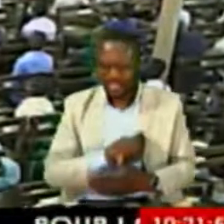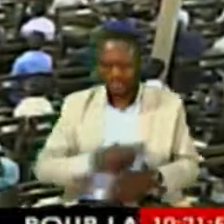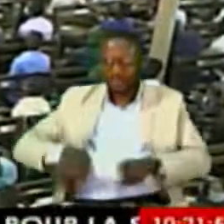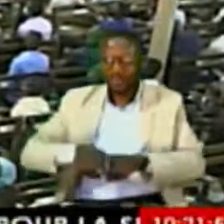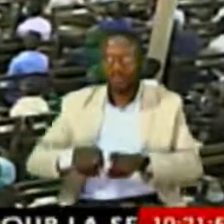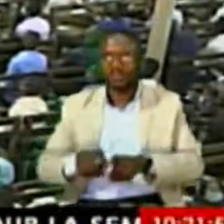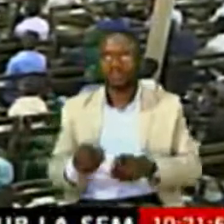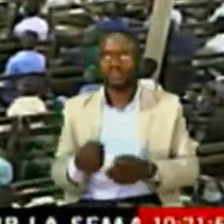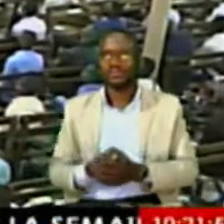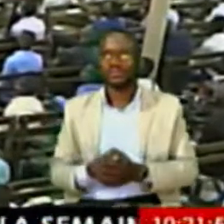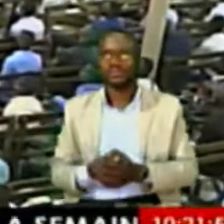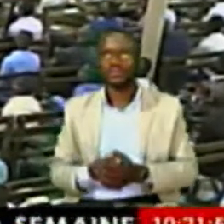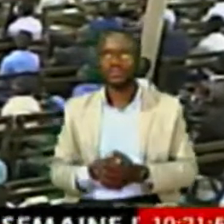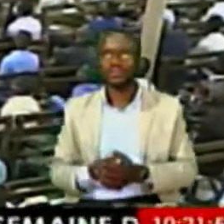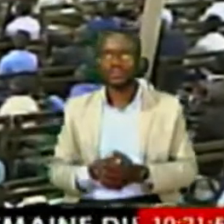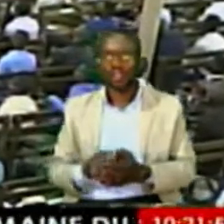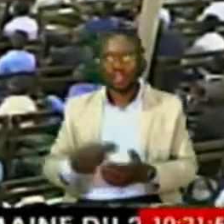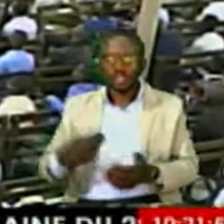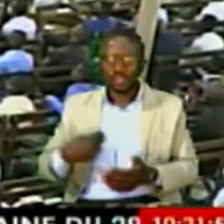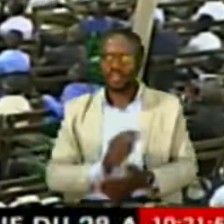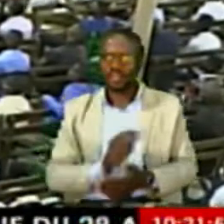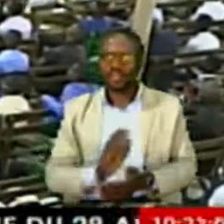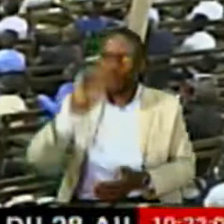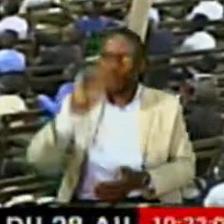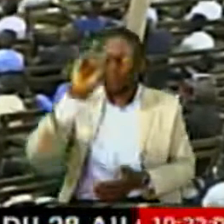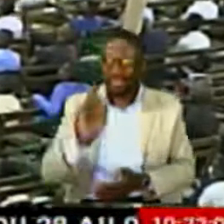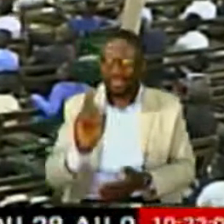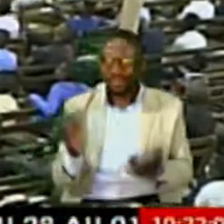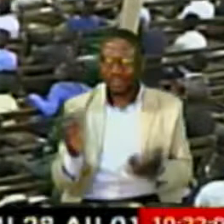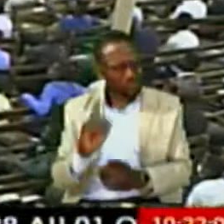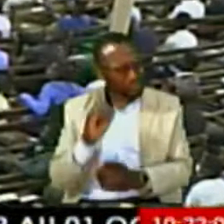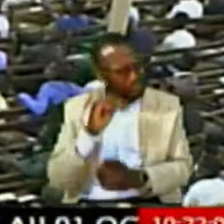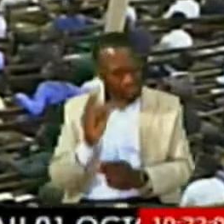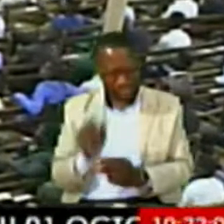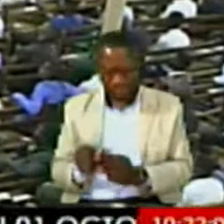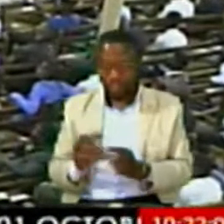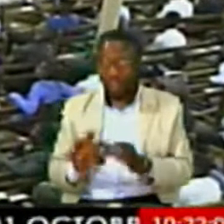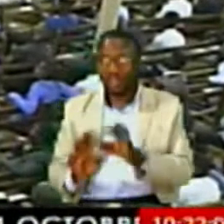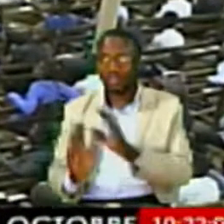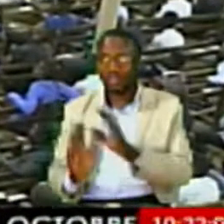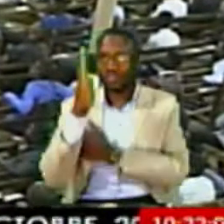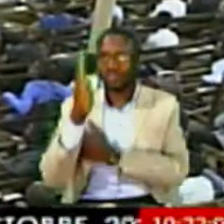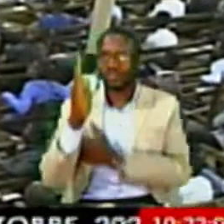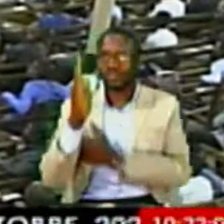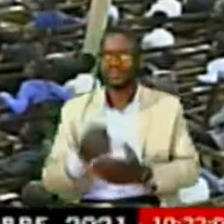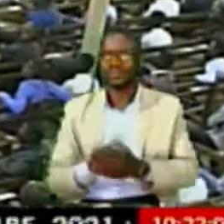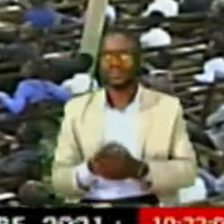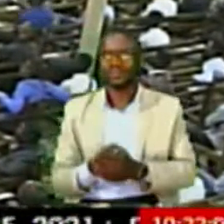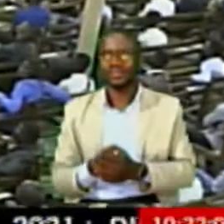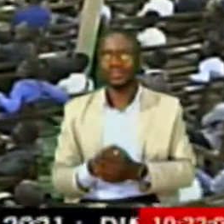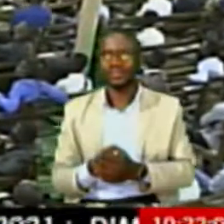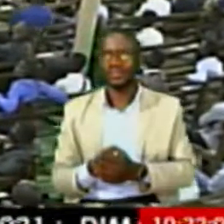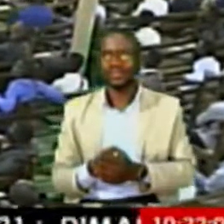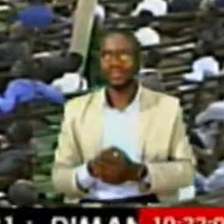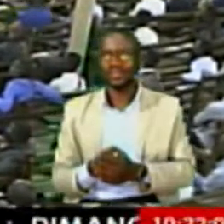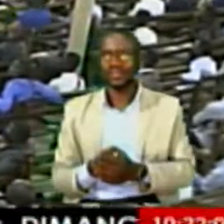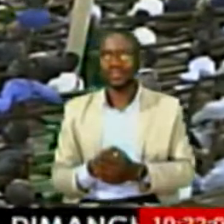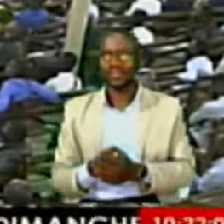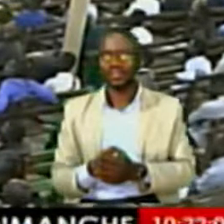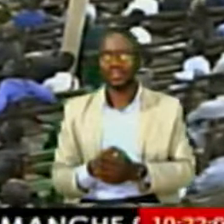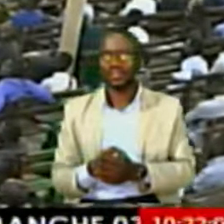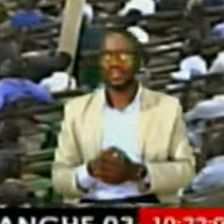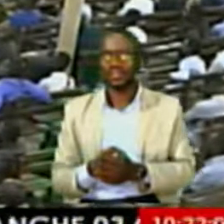also. Nous devons, quand nous écoutons la parole, we should, when we hear the word, en commençant par